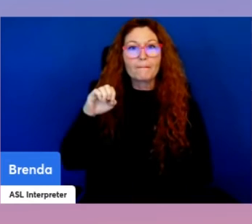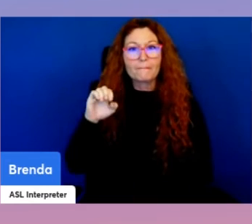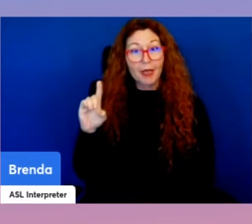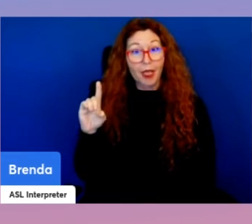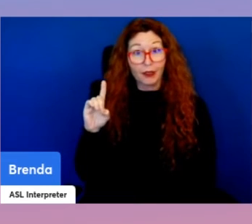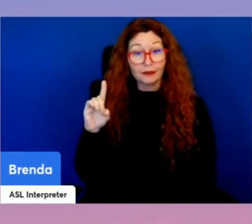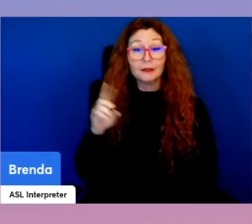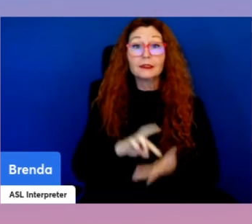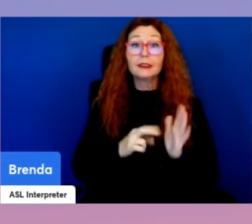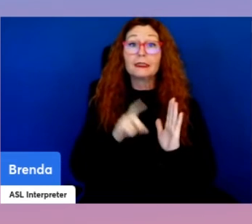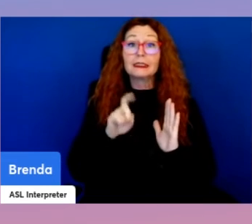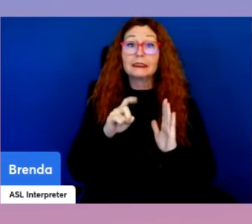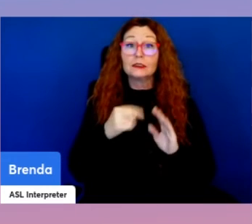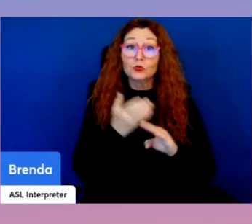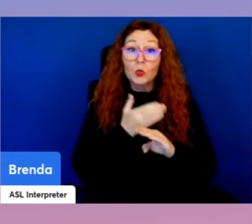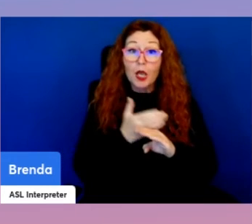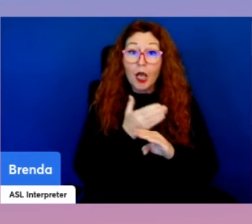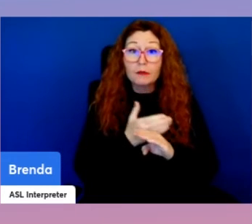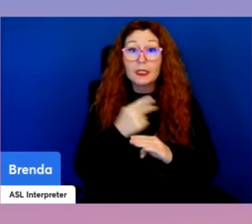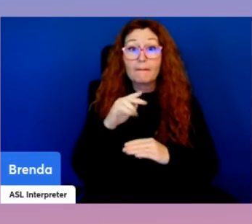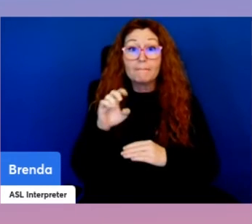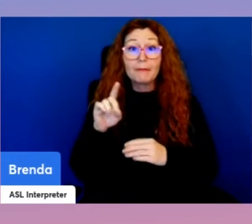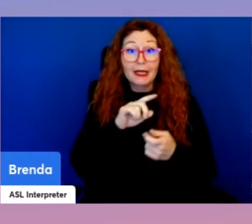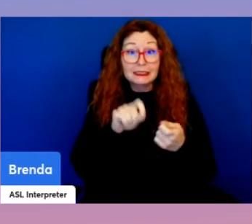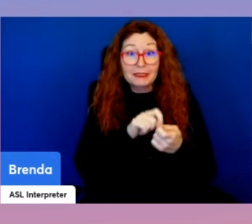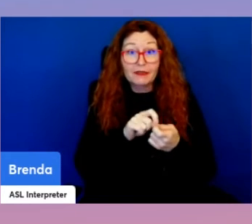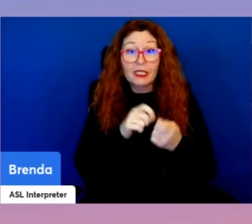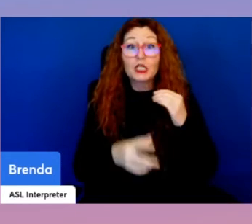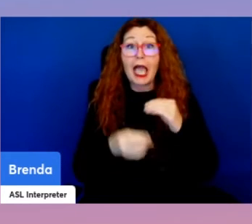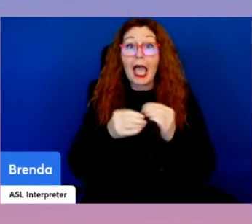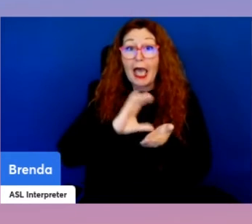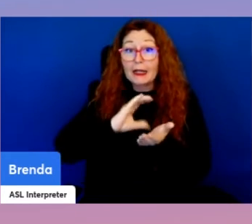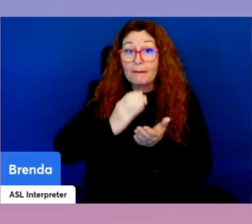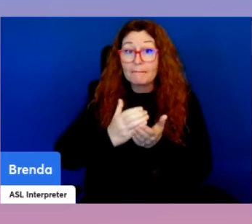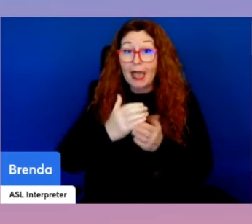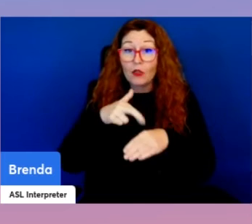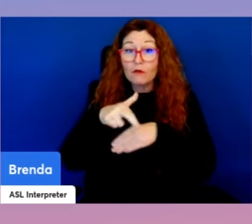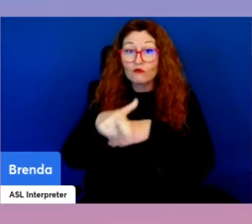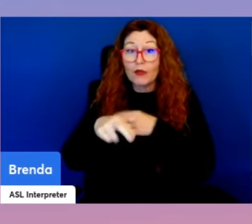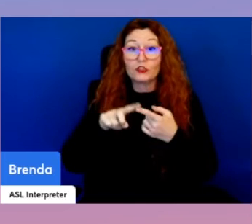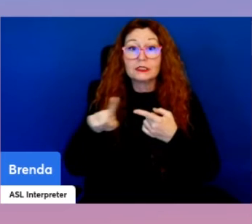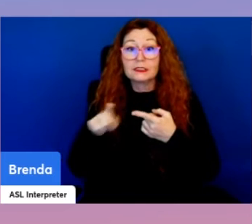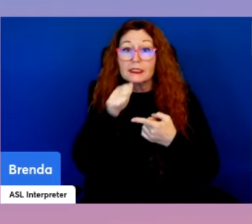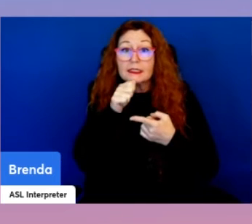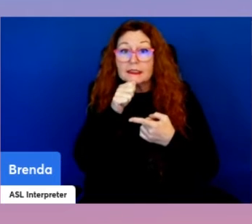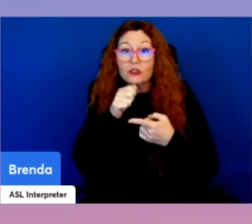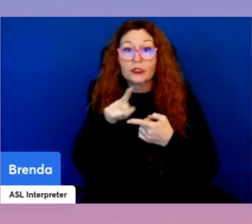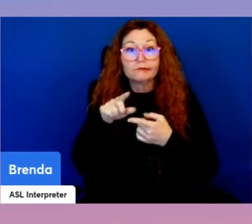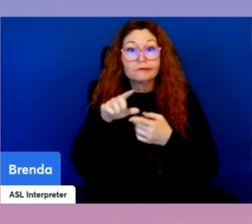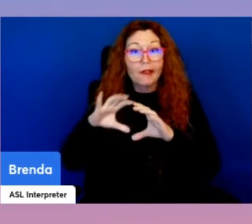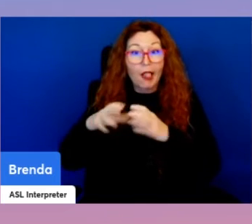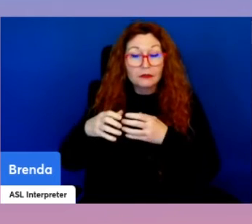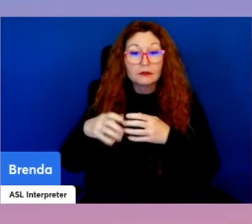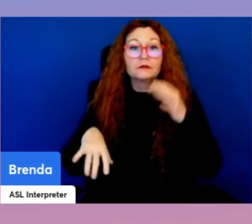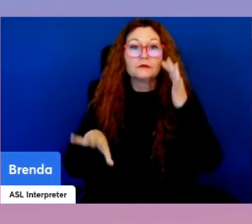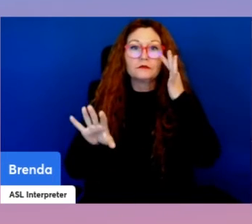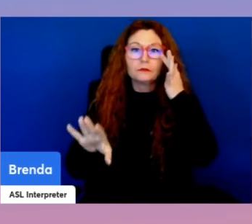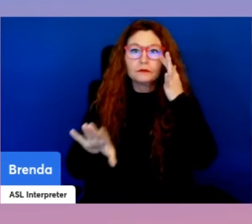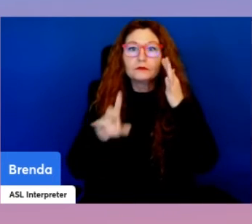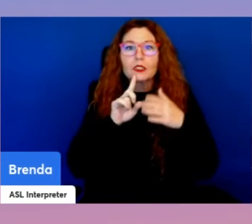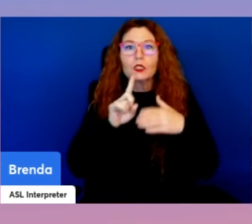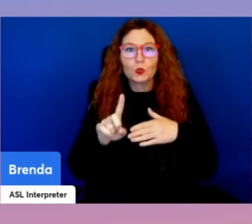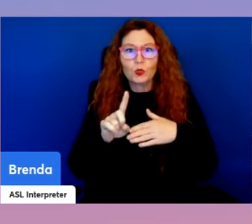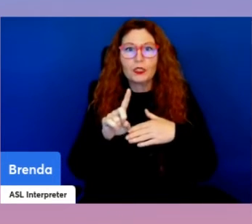we need to update our pod specification to add a mount that references that secret provider class. And it's actually going to be mounting